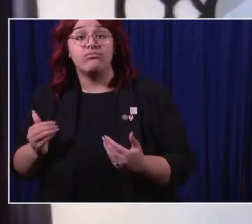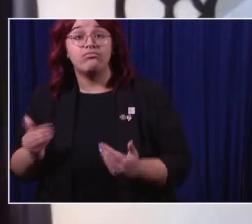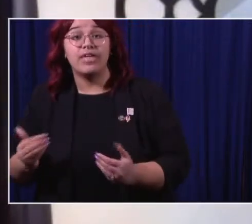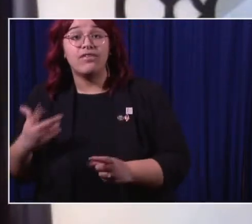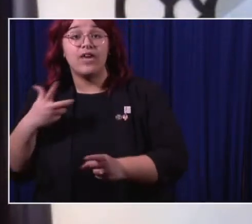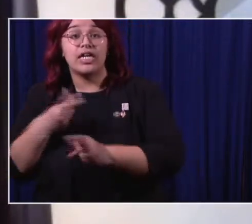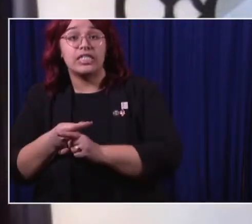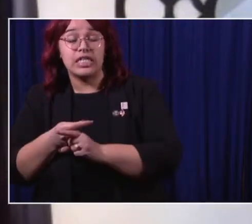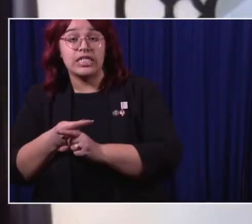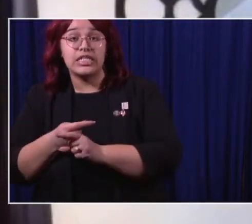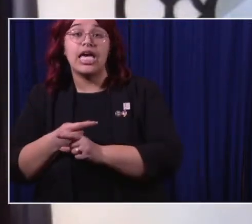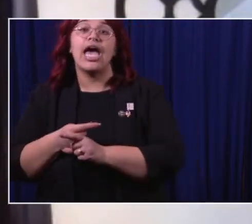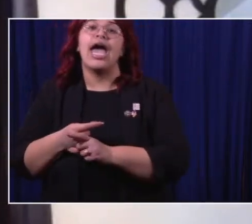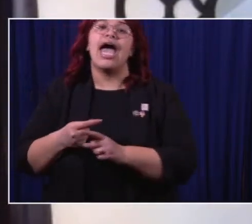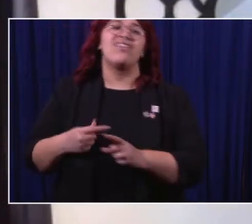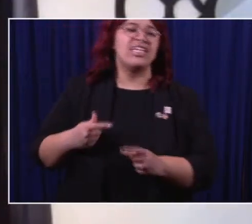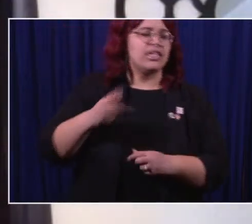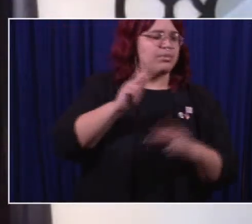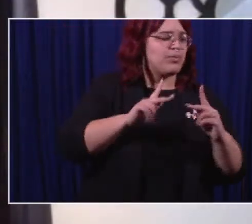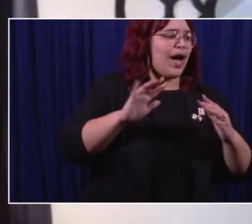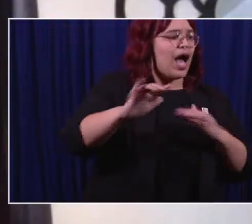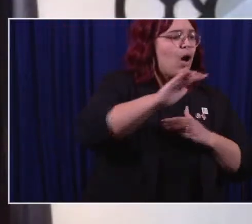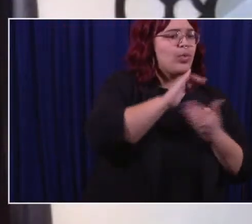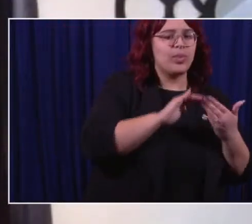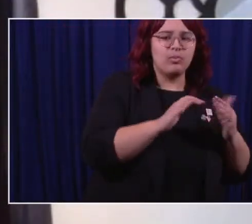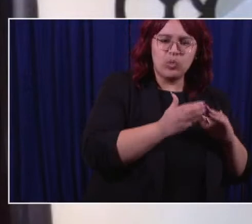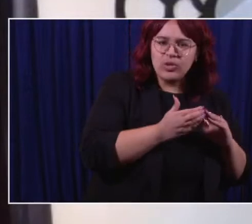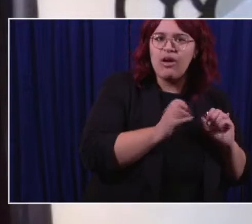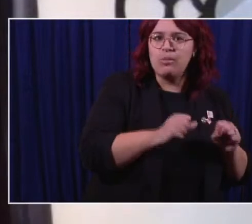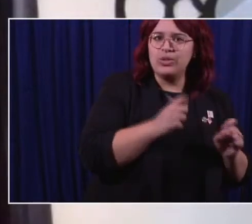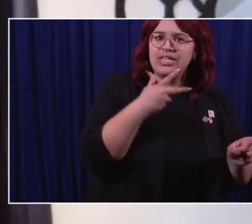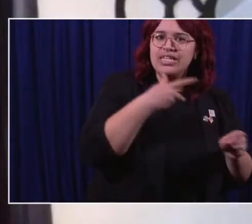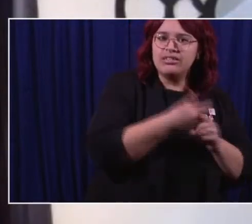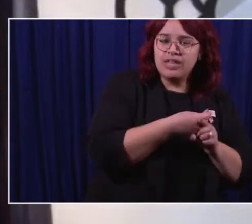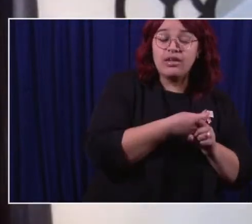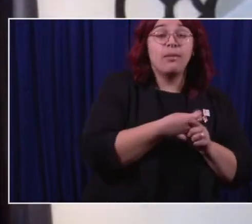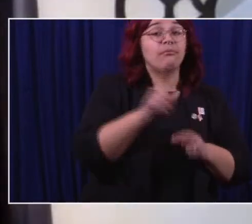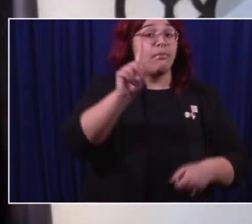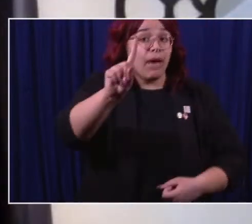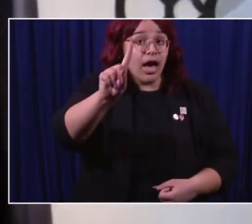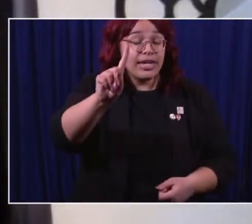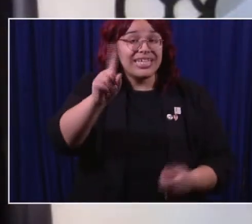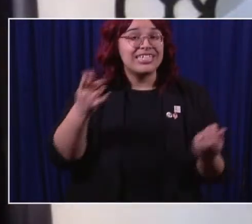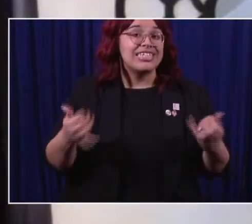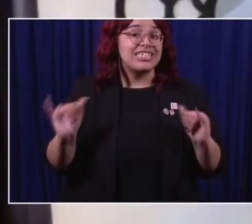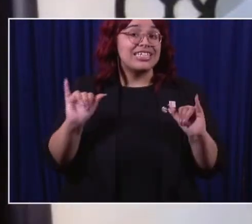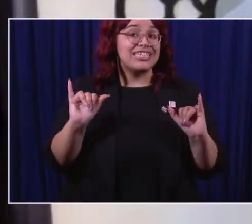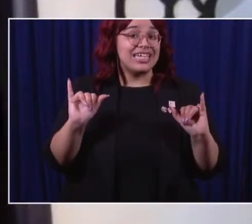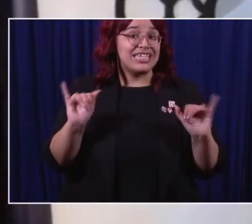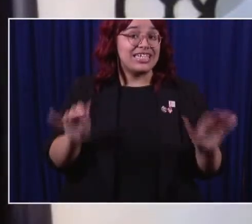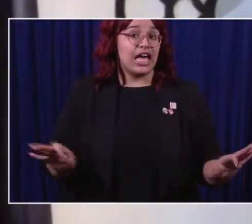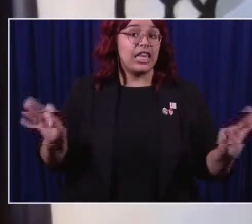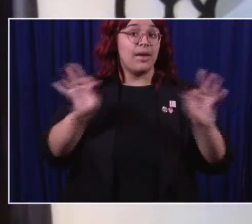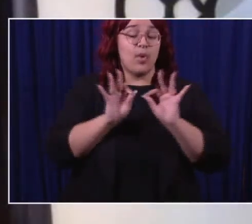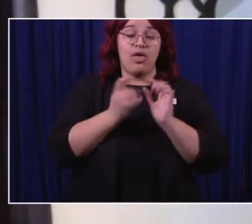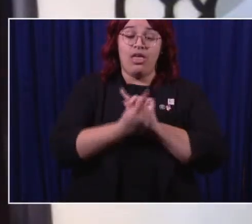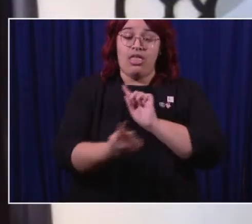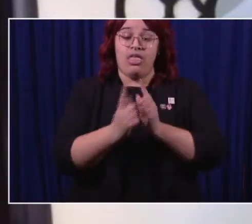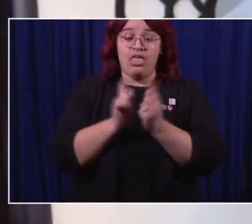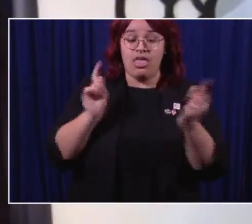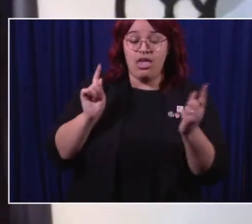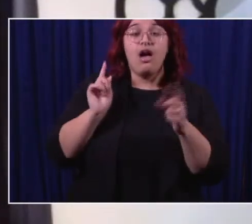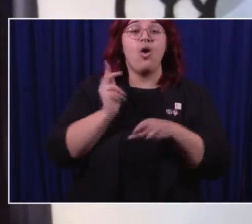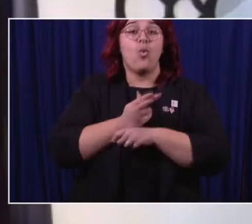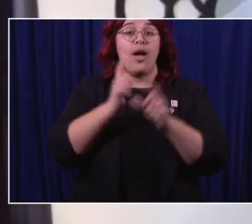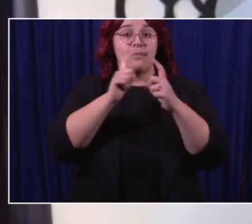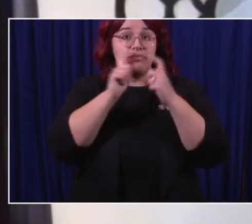in our toolbox, the masks, the distancing, our infection control practices, and the vaccines, we certainly believe that we'll soon get back